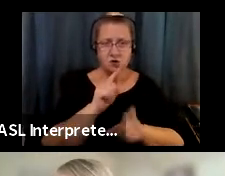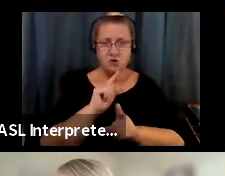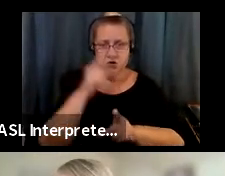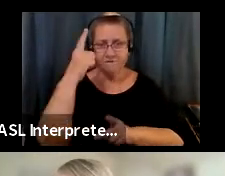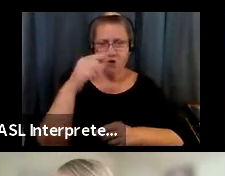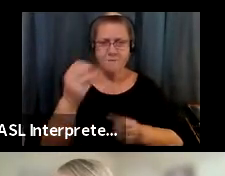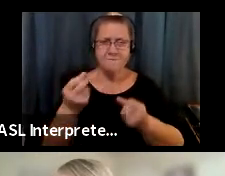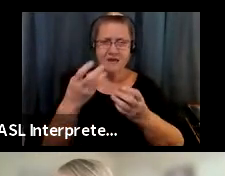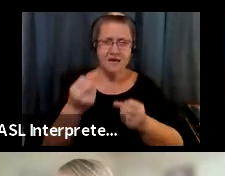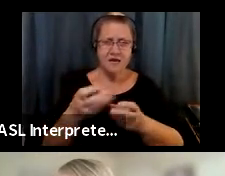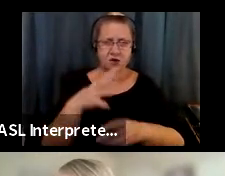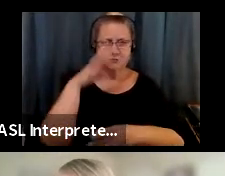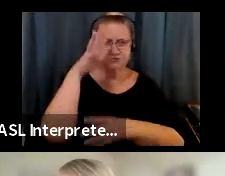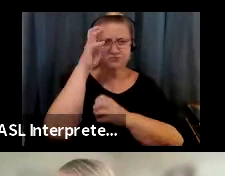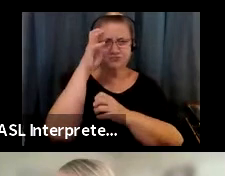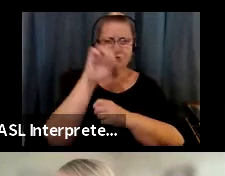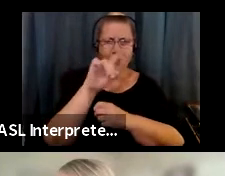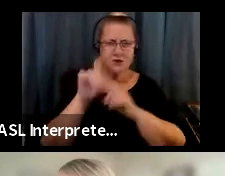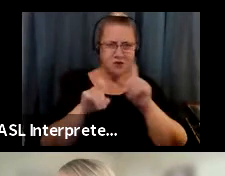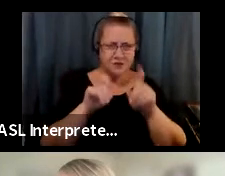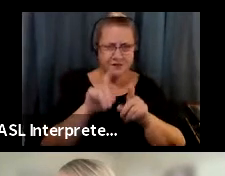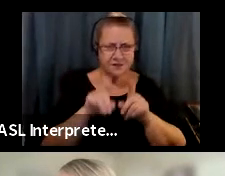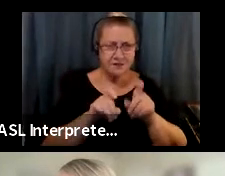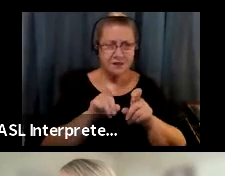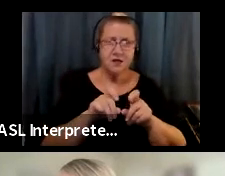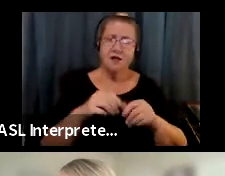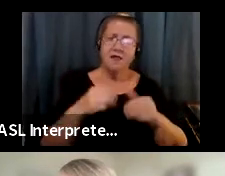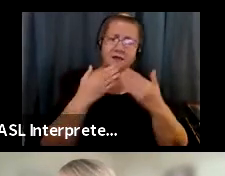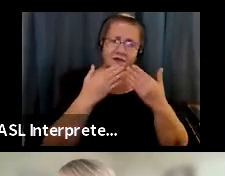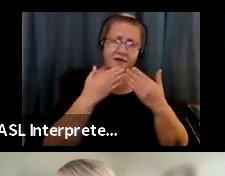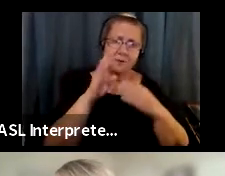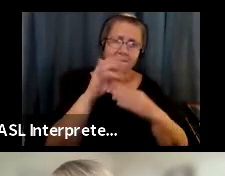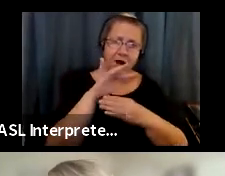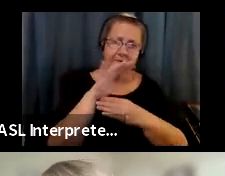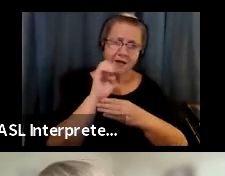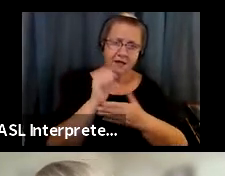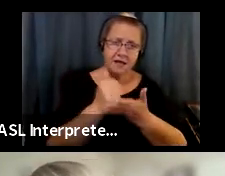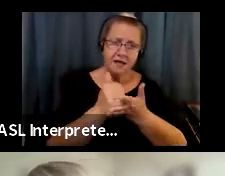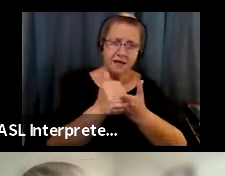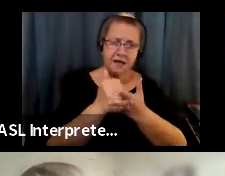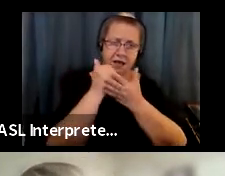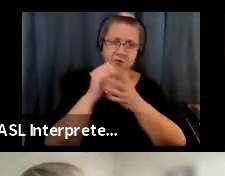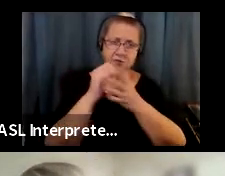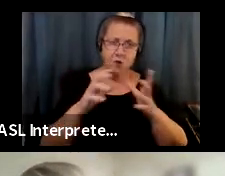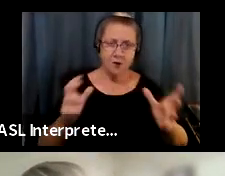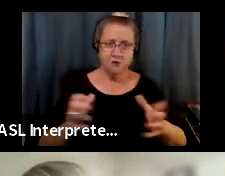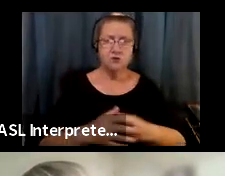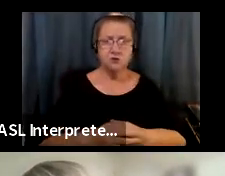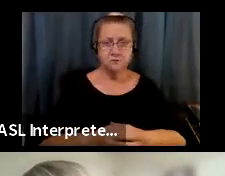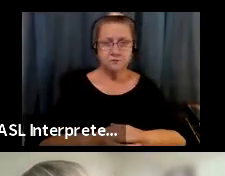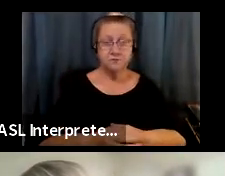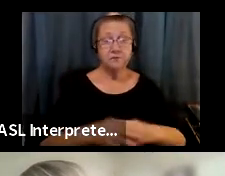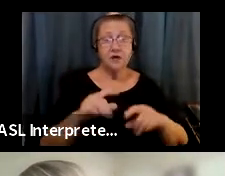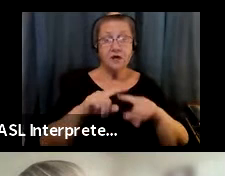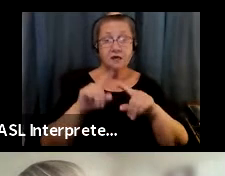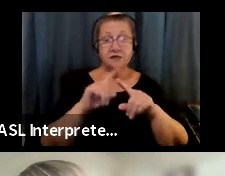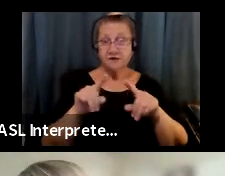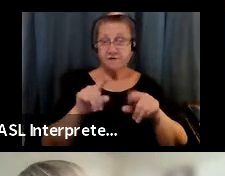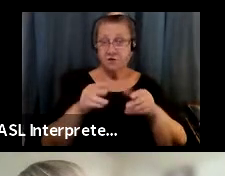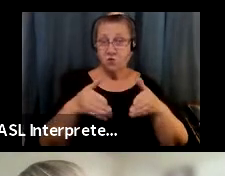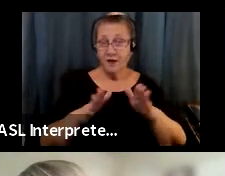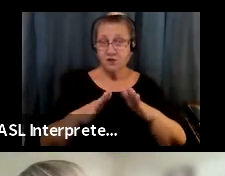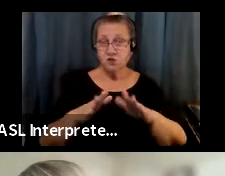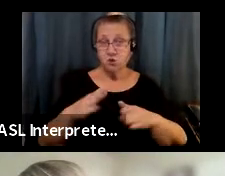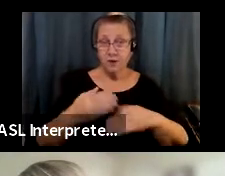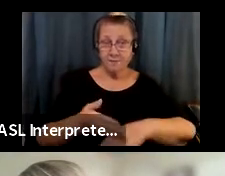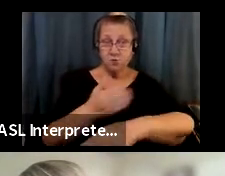many questions. And that did a lot, we think, to really facilitate how well the process worked. As far as some areas for improvement, as